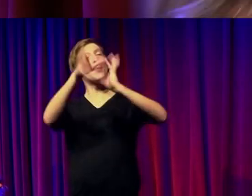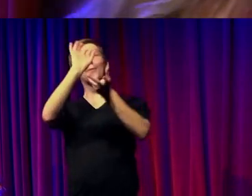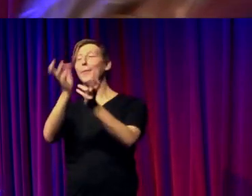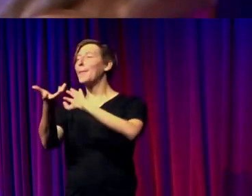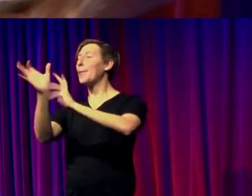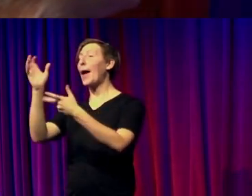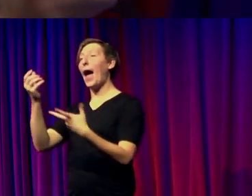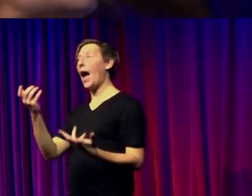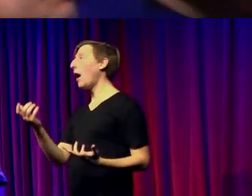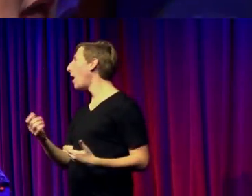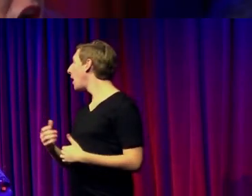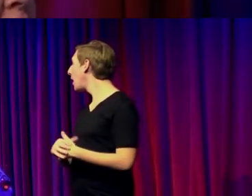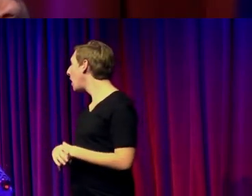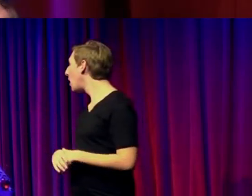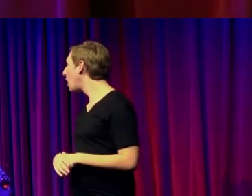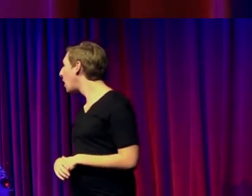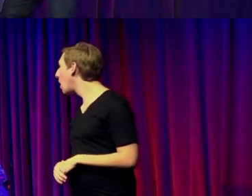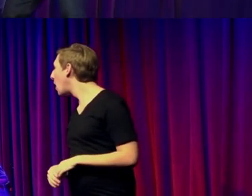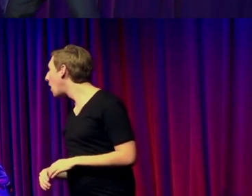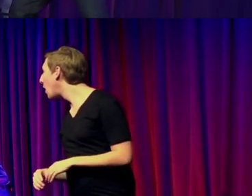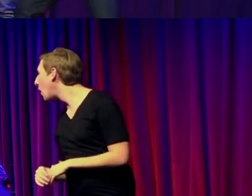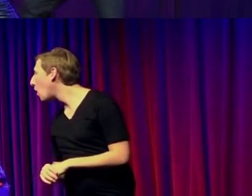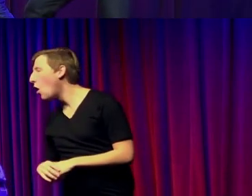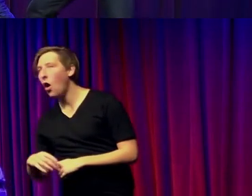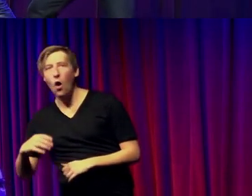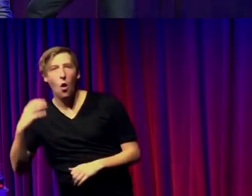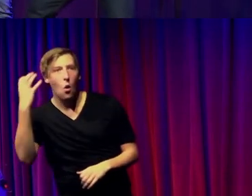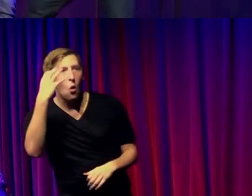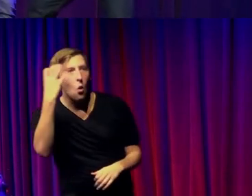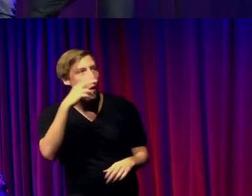what... Hon, look at these bears. Oh, no.